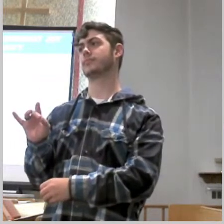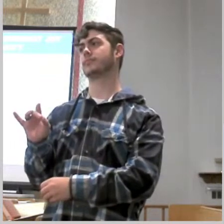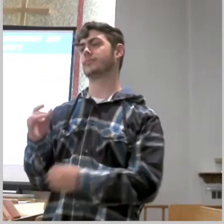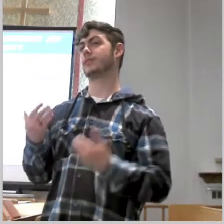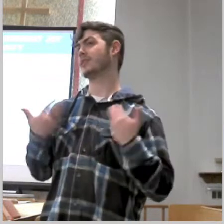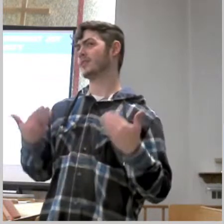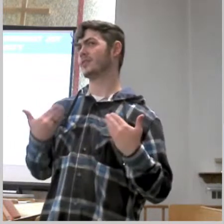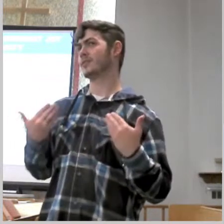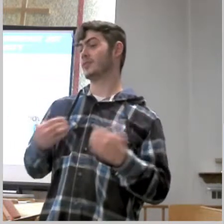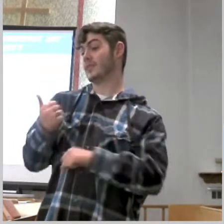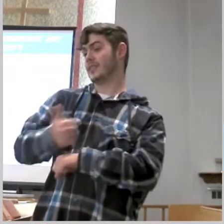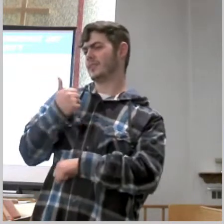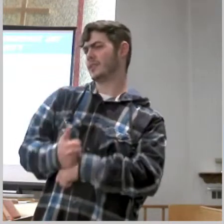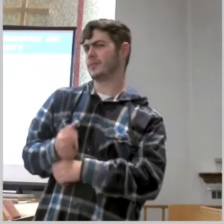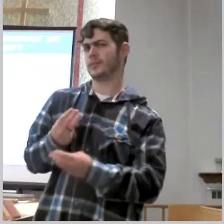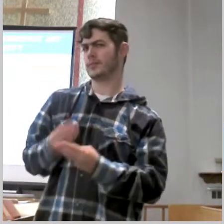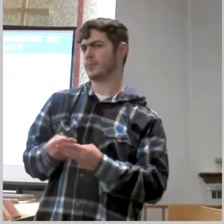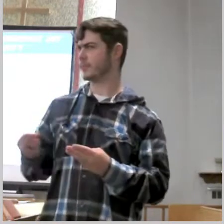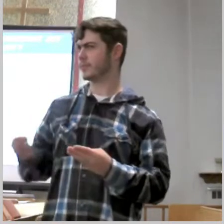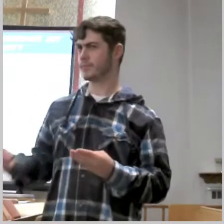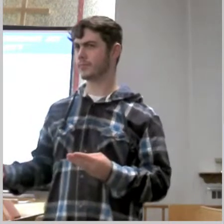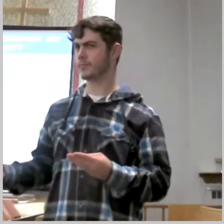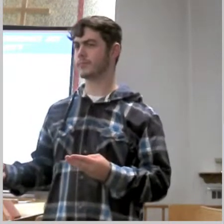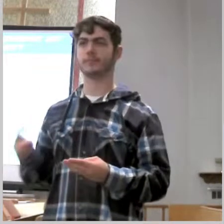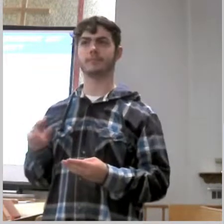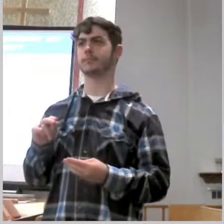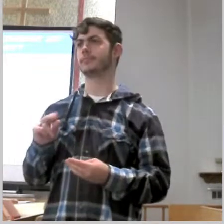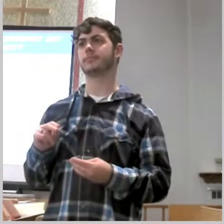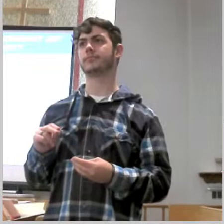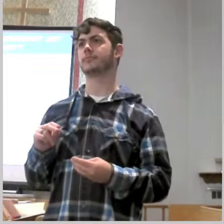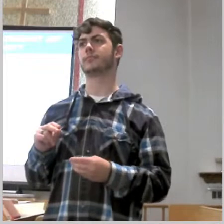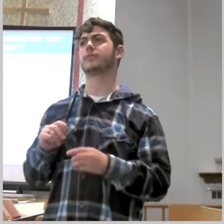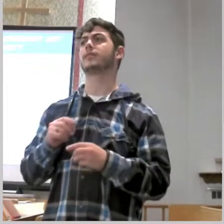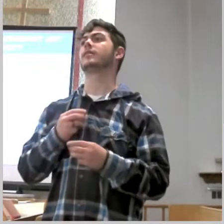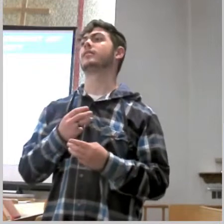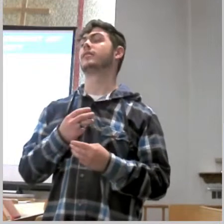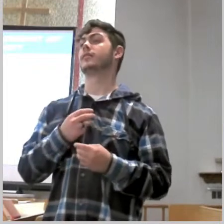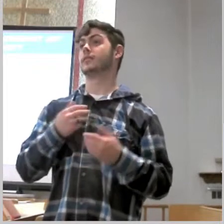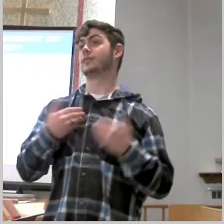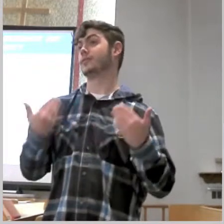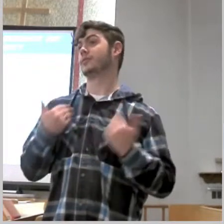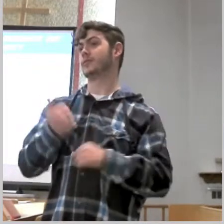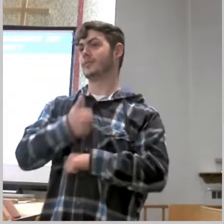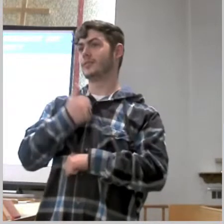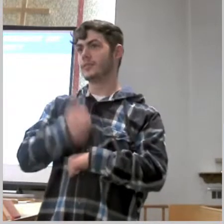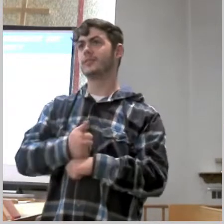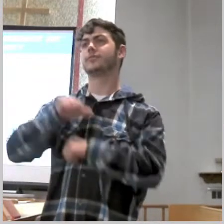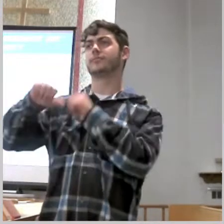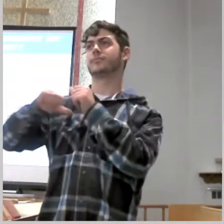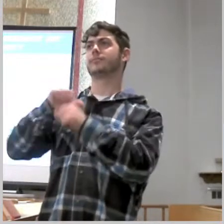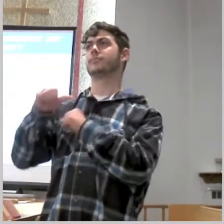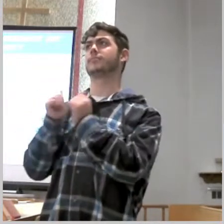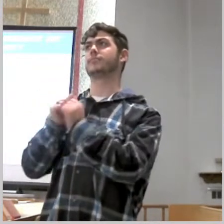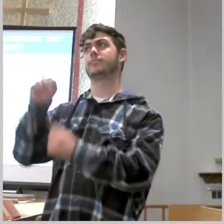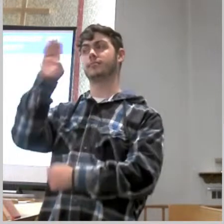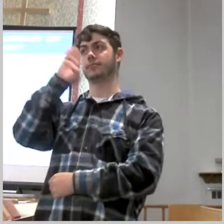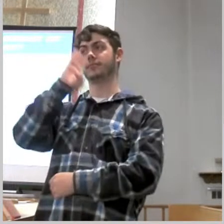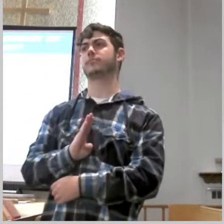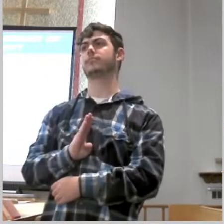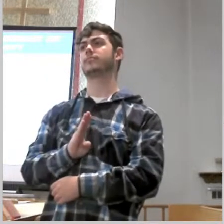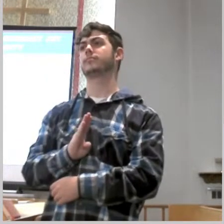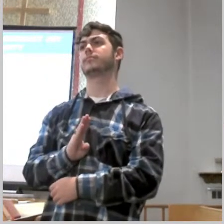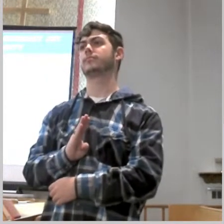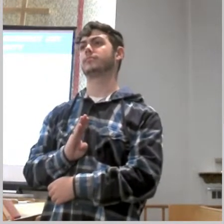in material wealth, but it is a joy definitely rooted in their relationship with God and their understanding